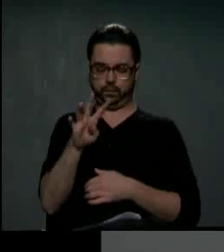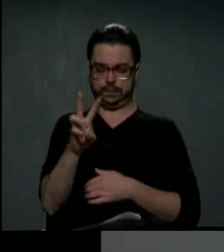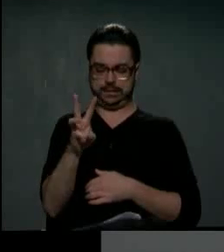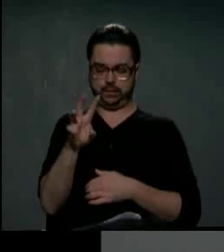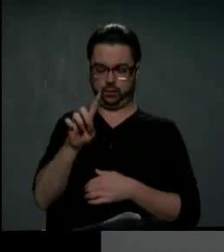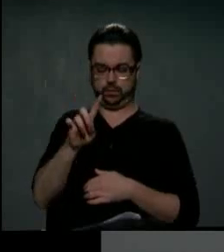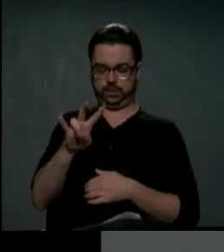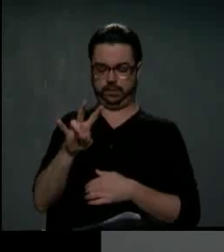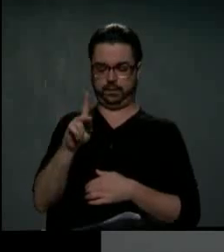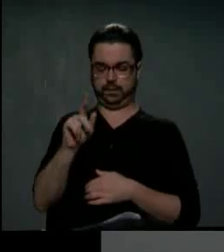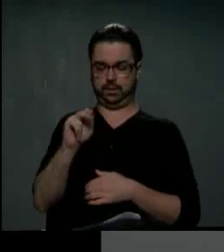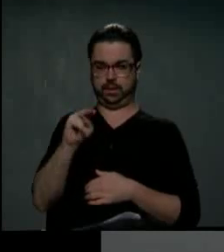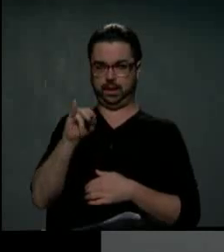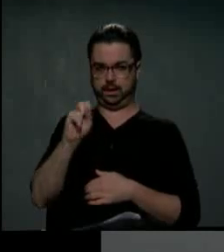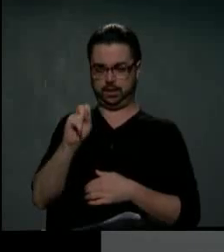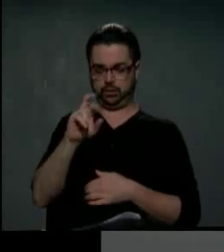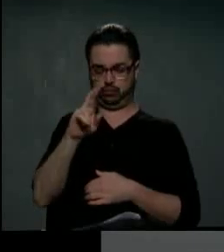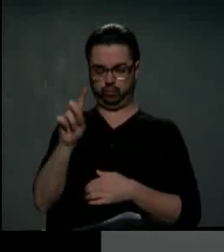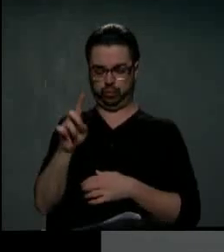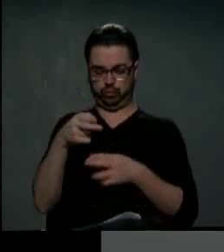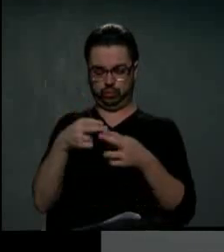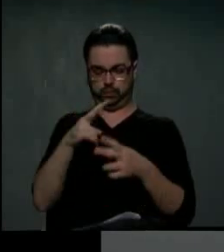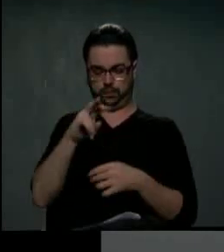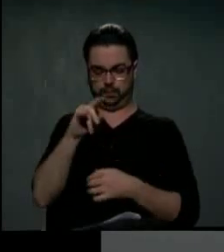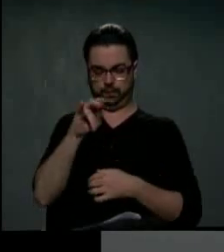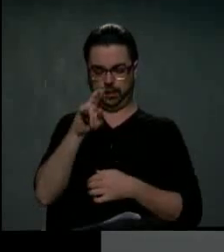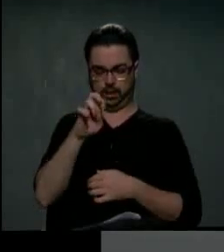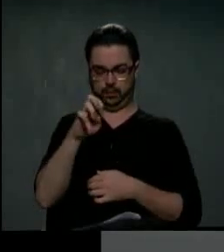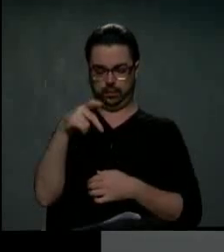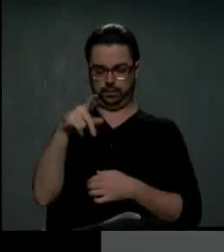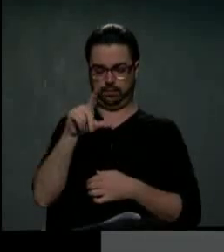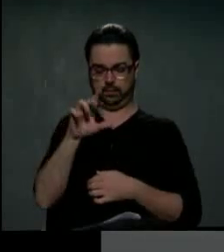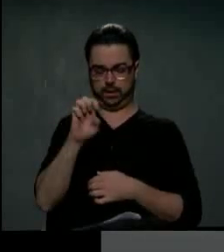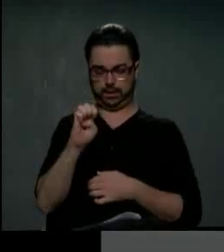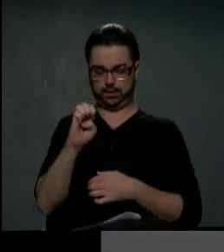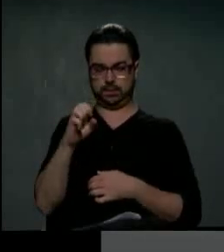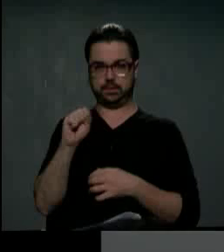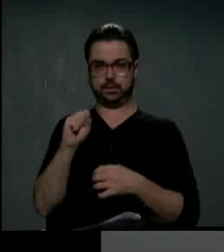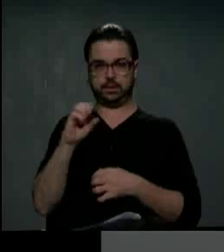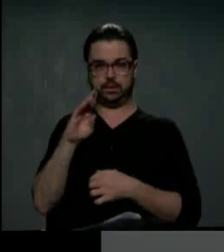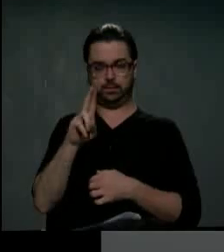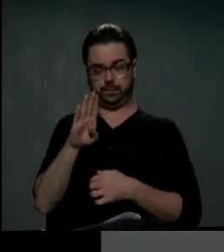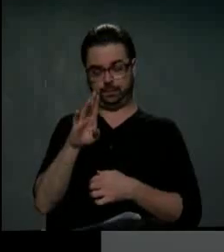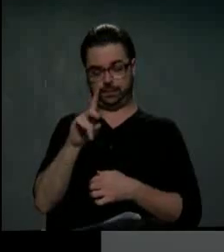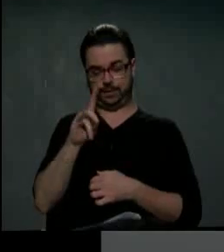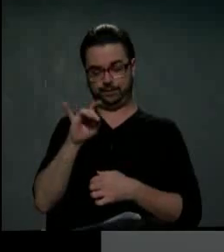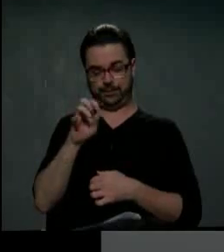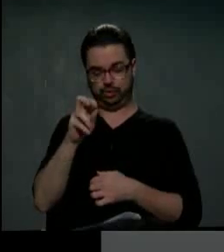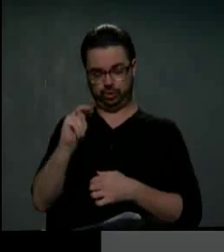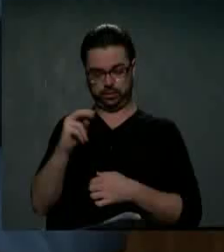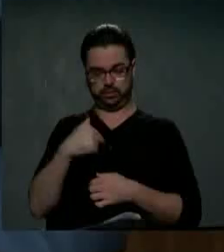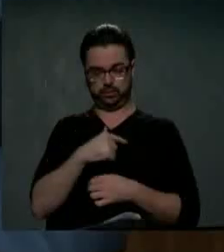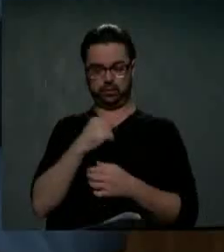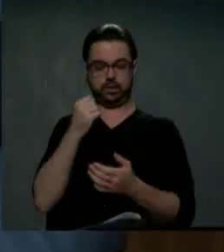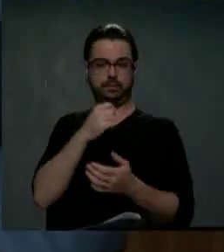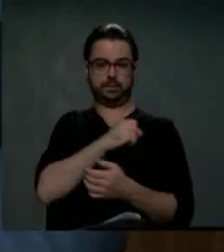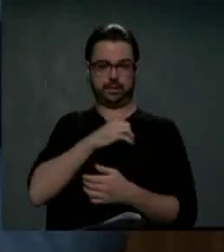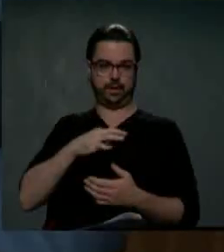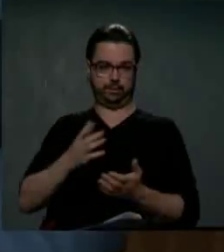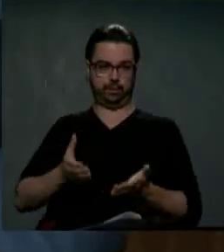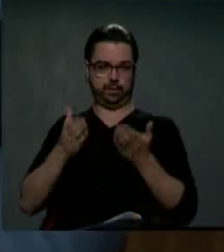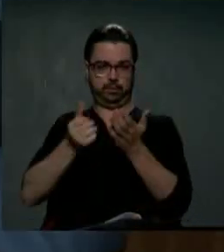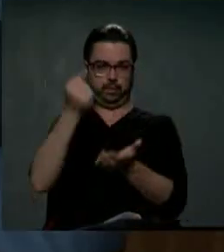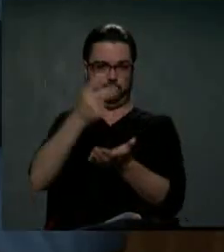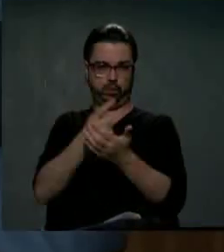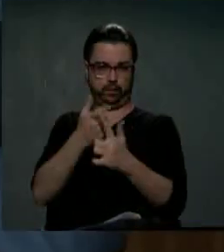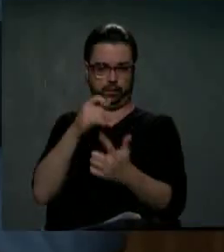and conditions as outlined in paragraphs D, E, and F of the agenda staff report. Staff recommends approval of the following variance requests. A variance from